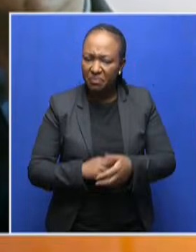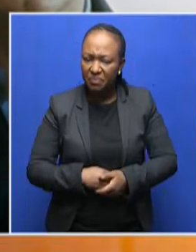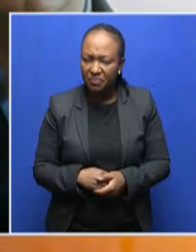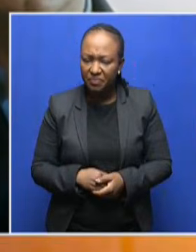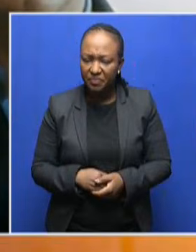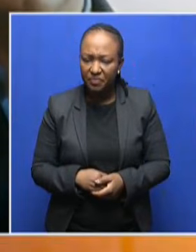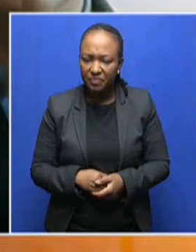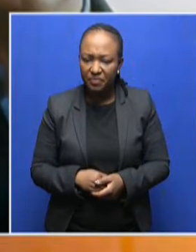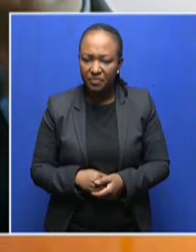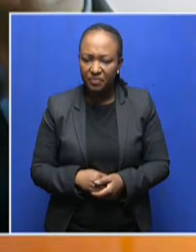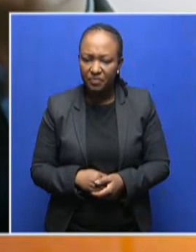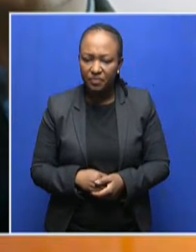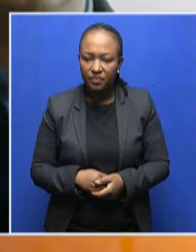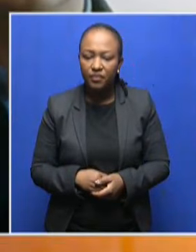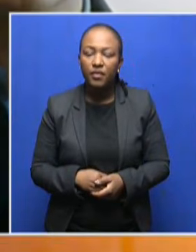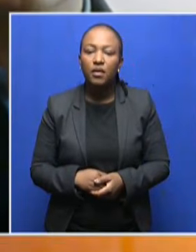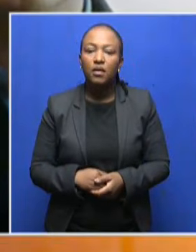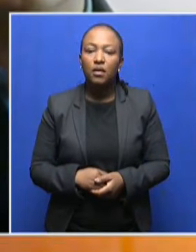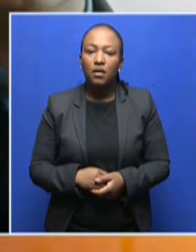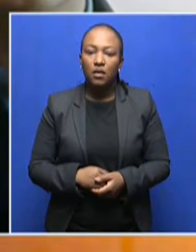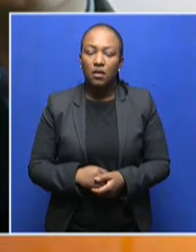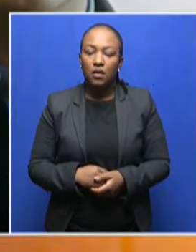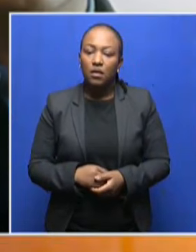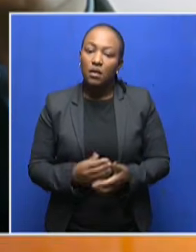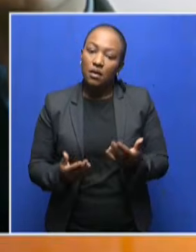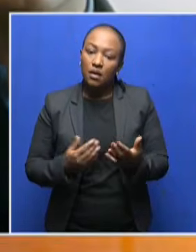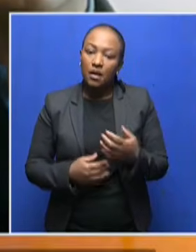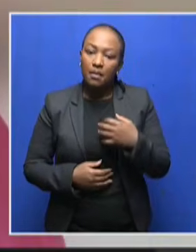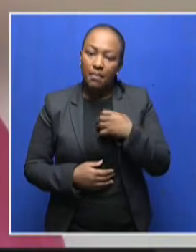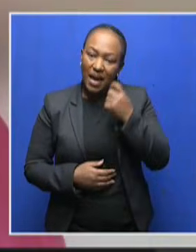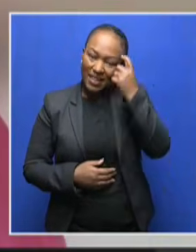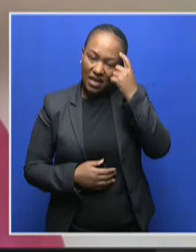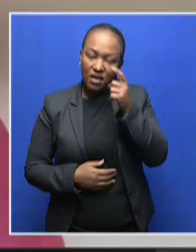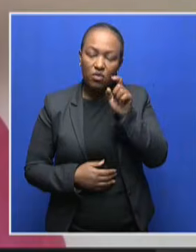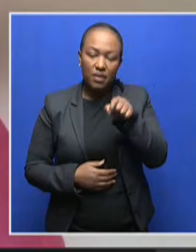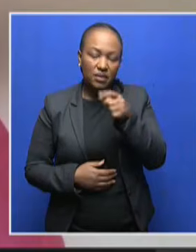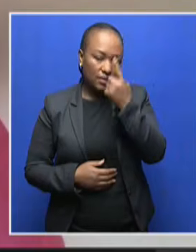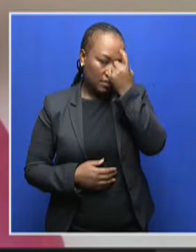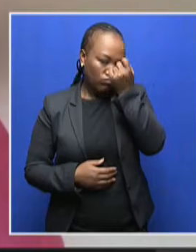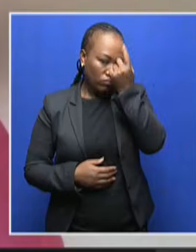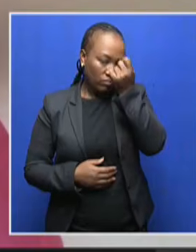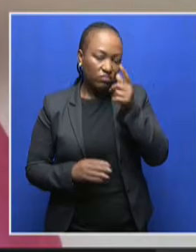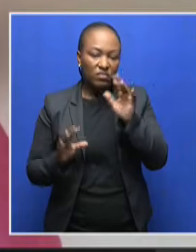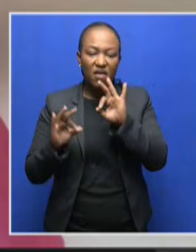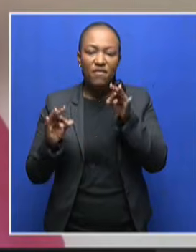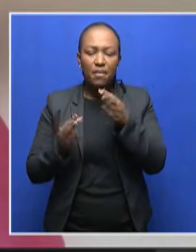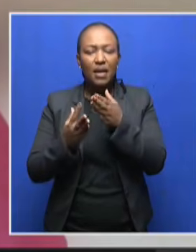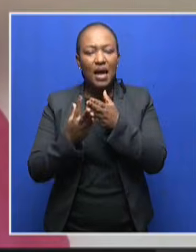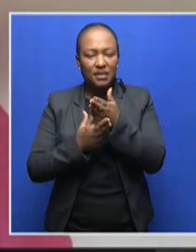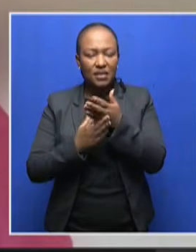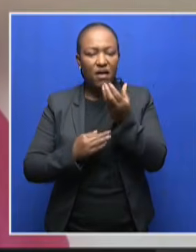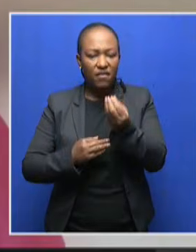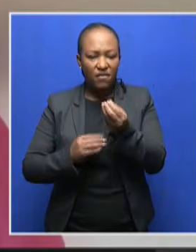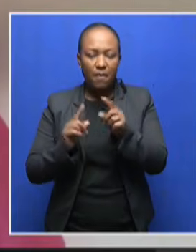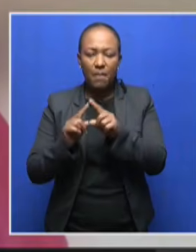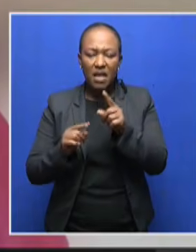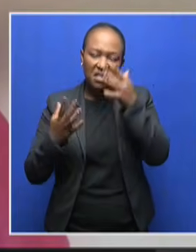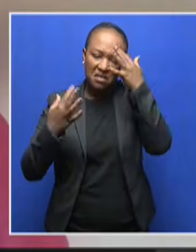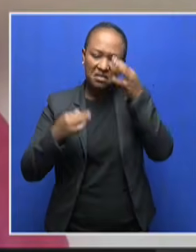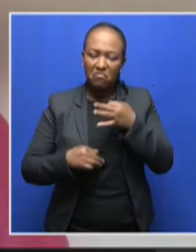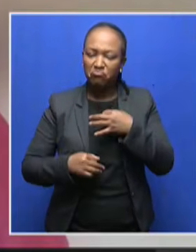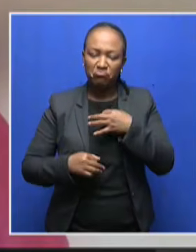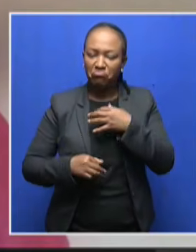I think we need to understand why some families who have the means to access healthcare are still choosing not to vaccinate, because we need to challenge the assumption